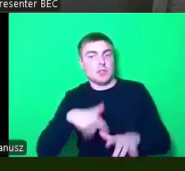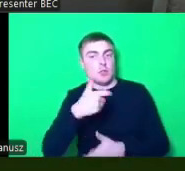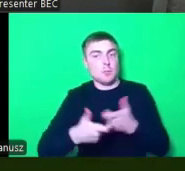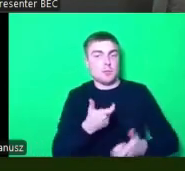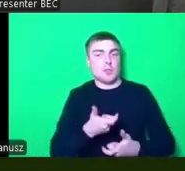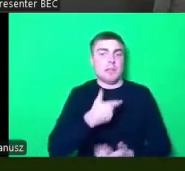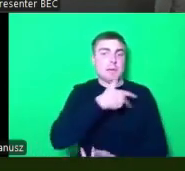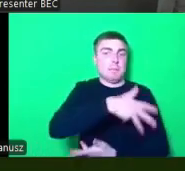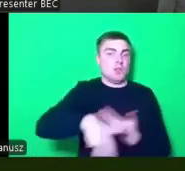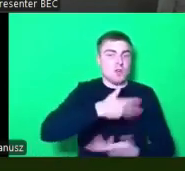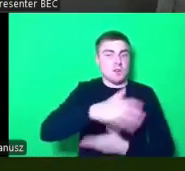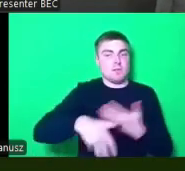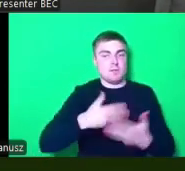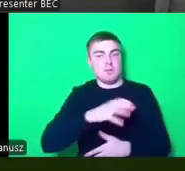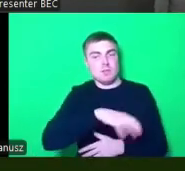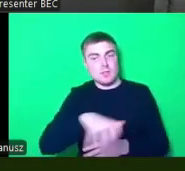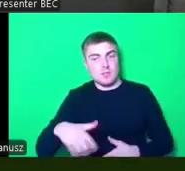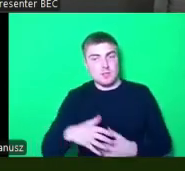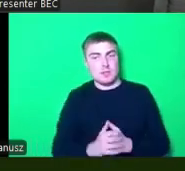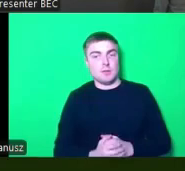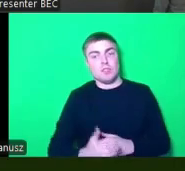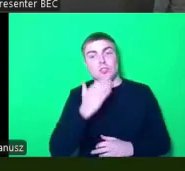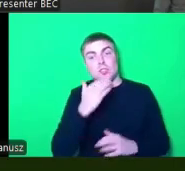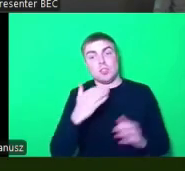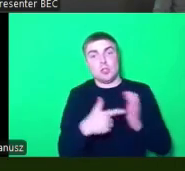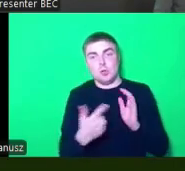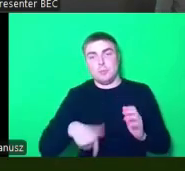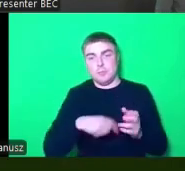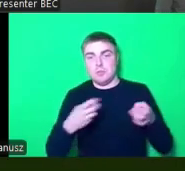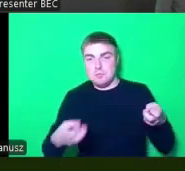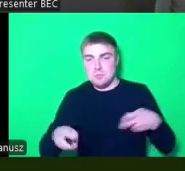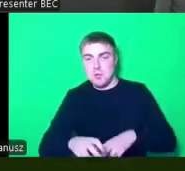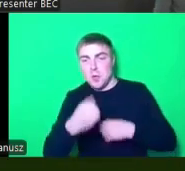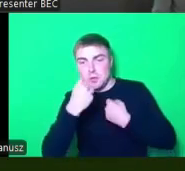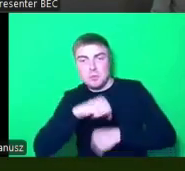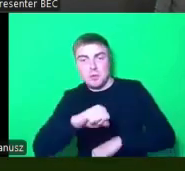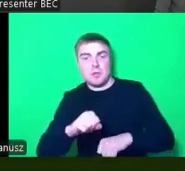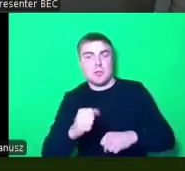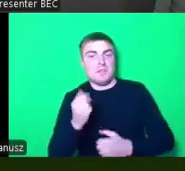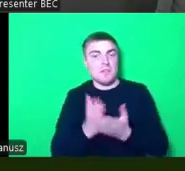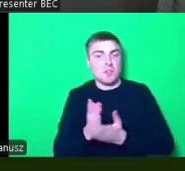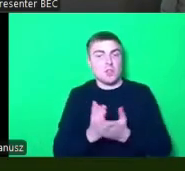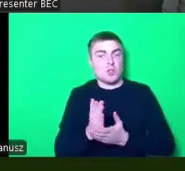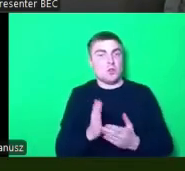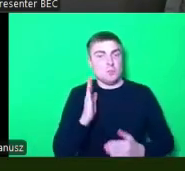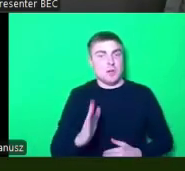really build resilience and believe that this is the insurance of the future. So we don't believe